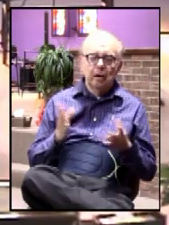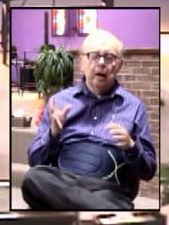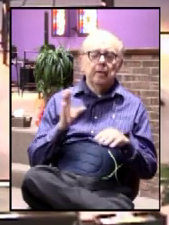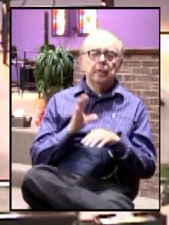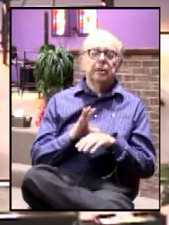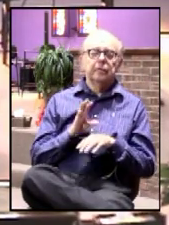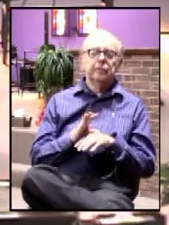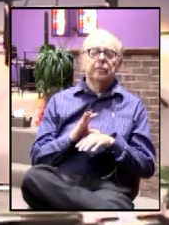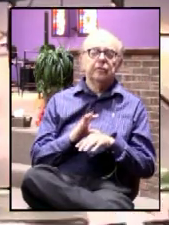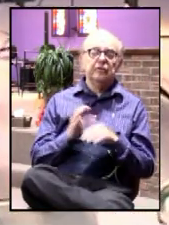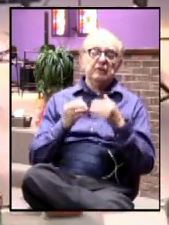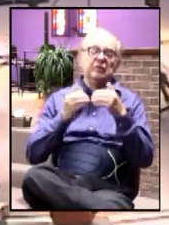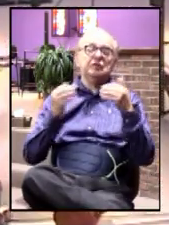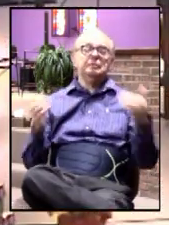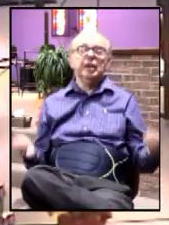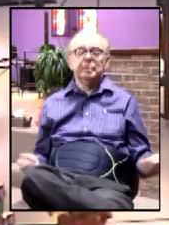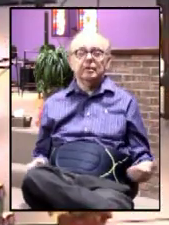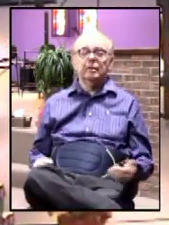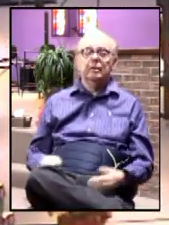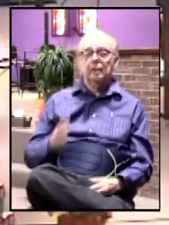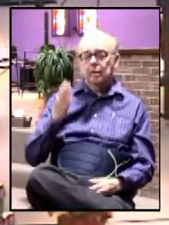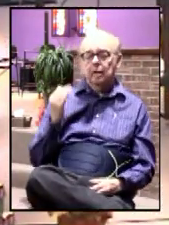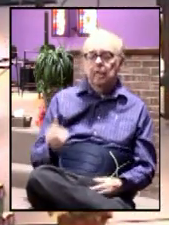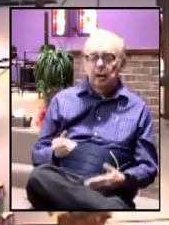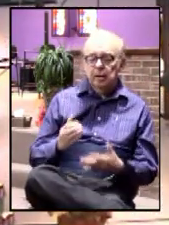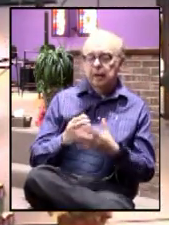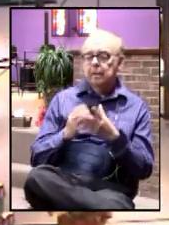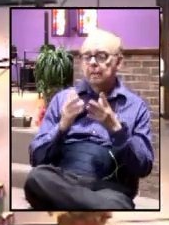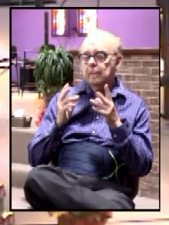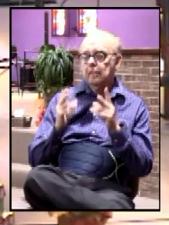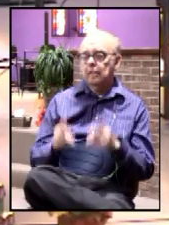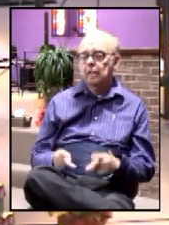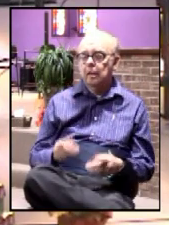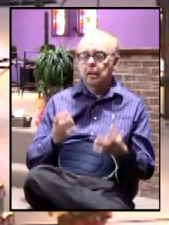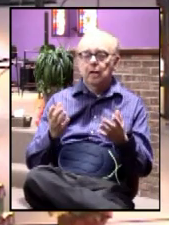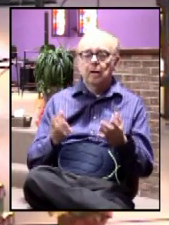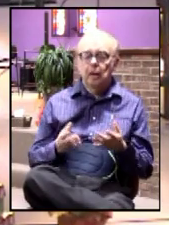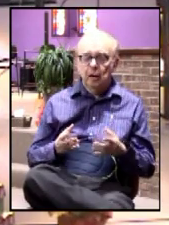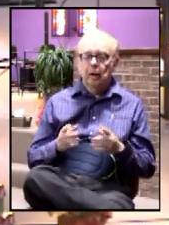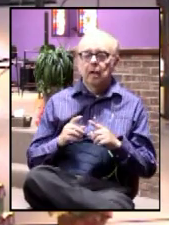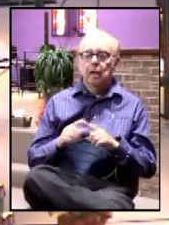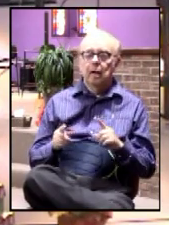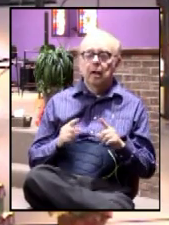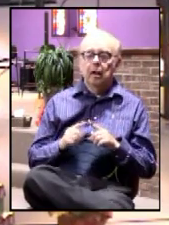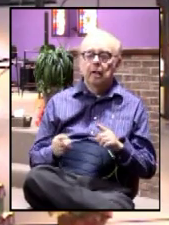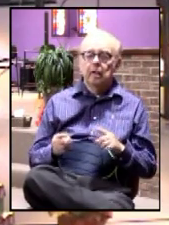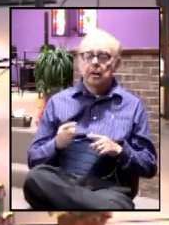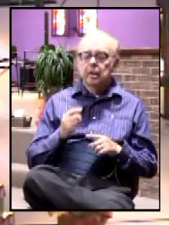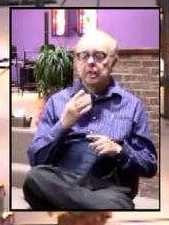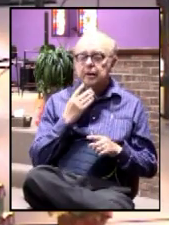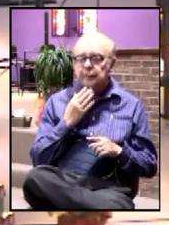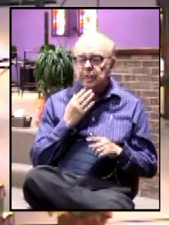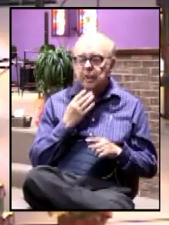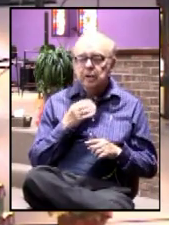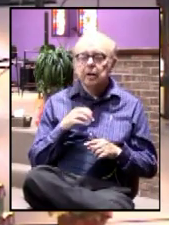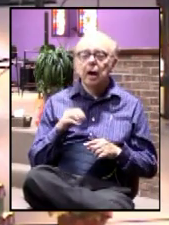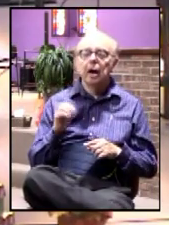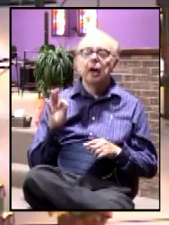How many churches have split because somebody wanted a different color of